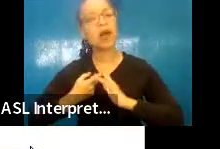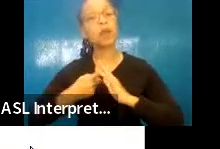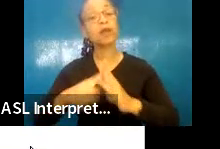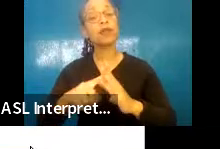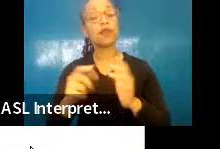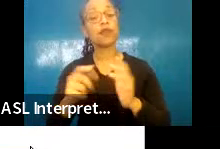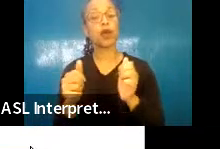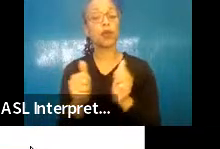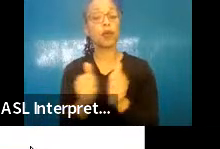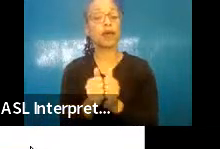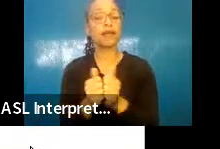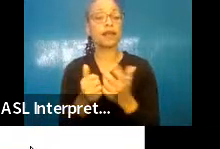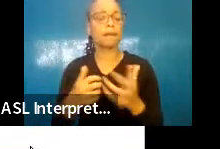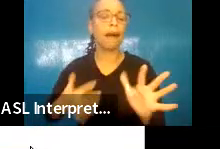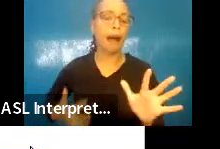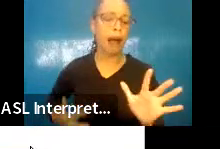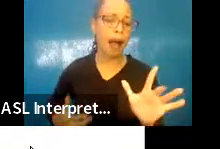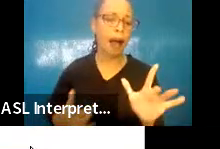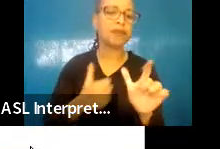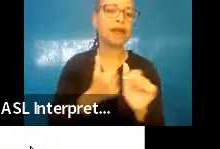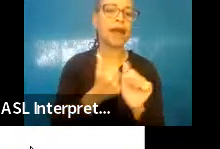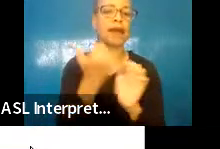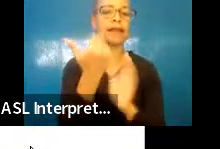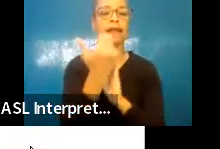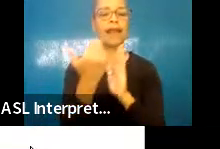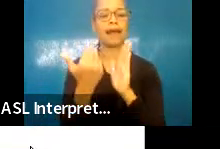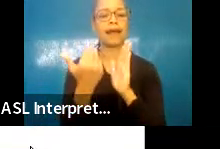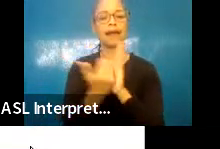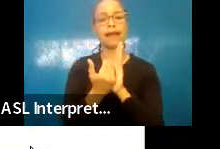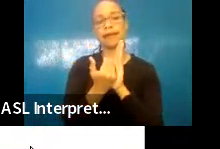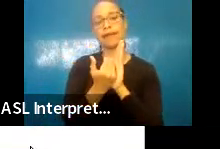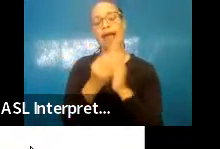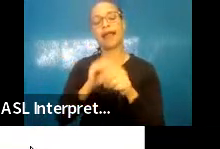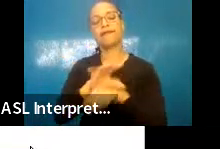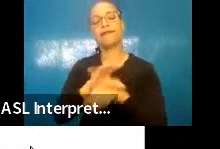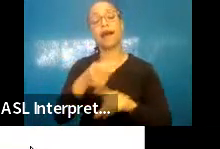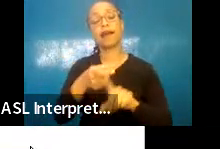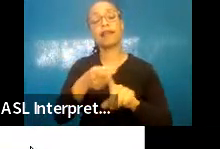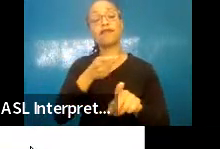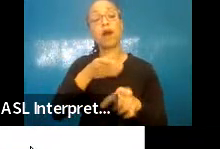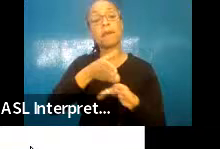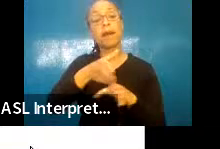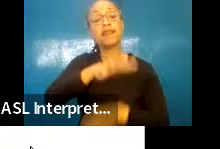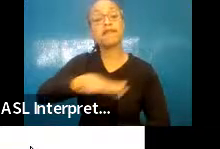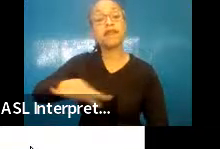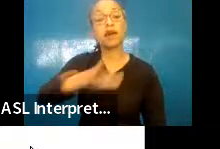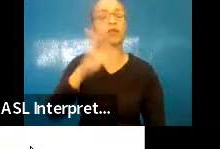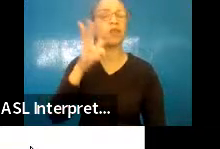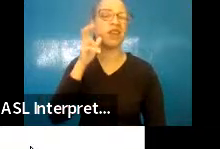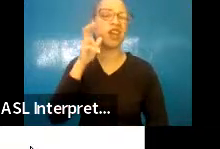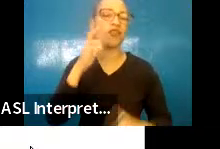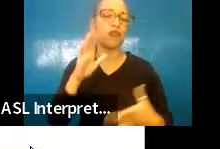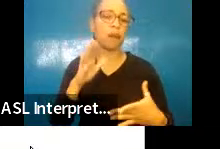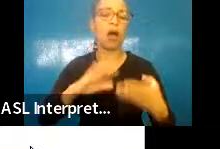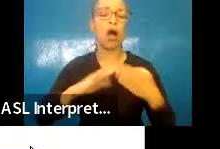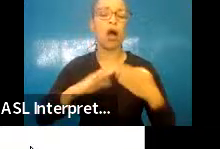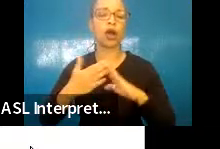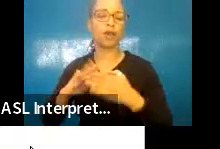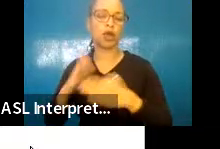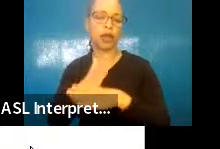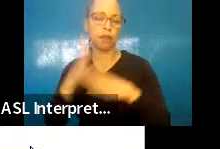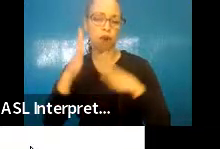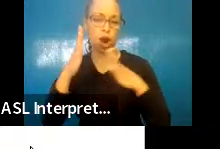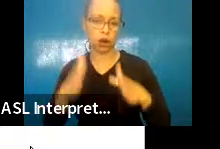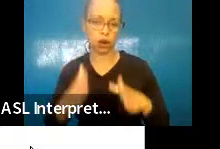some updates, lessons, and advice from the field. We want to hear from our community partners to set the stage and the tone for